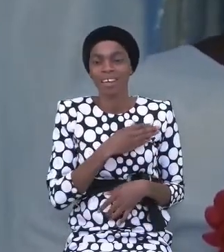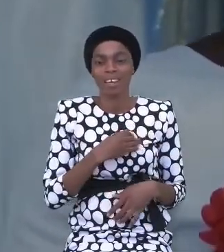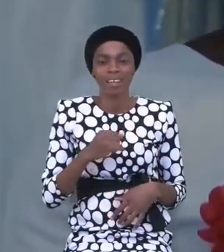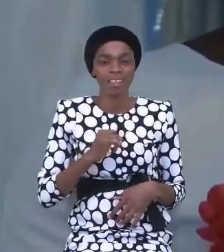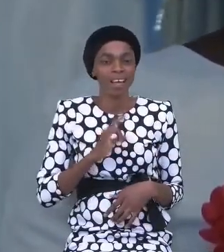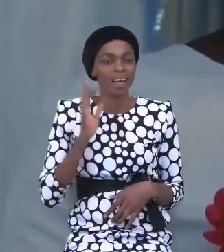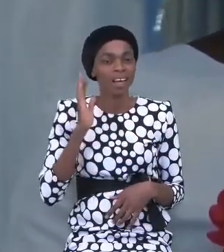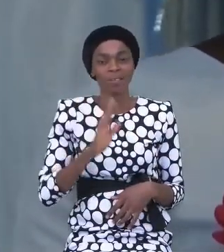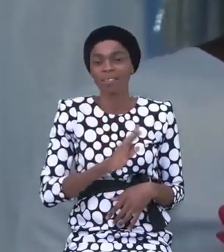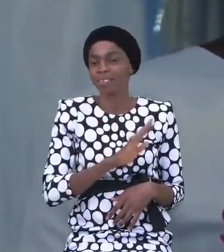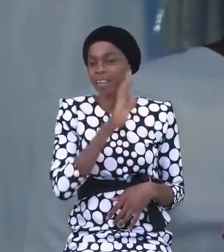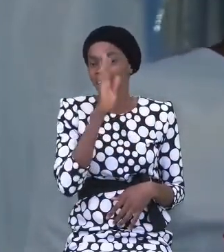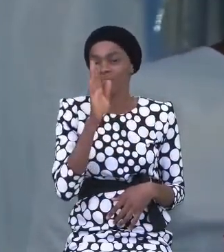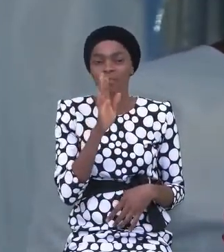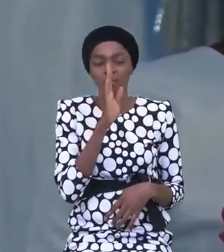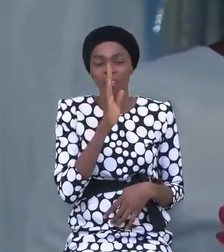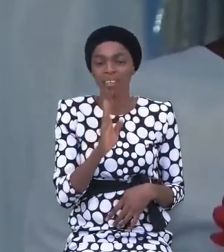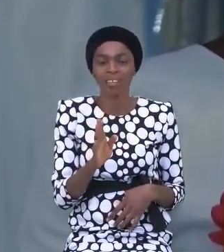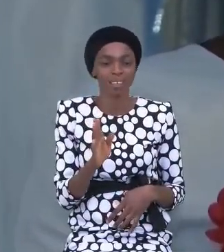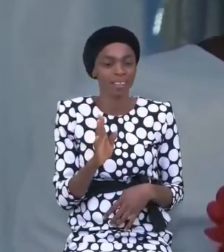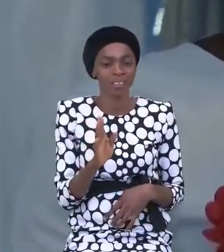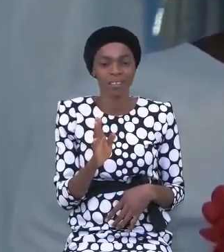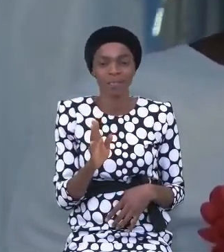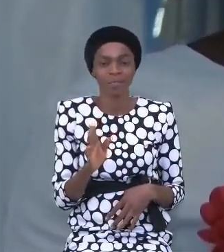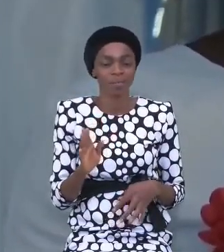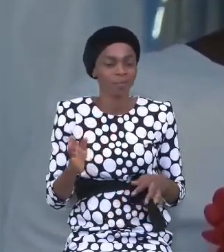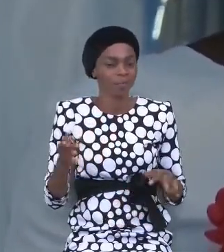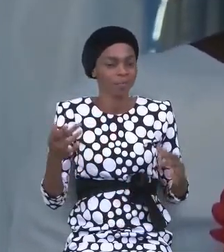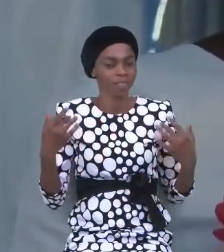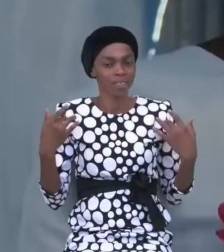disappointed, and I will never be